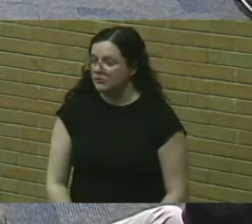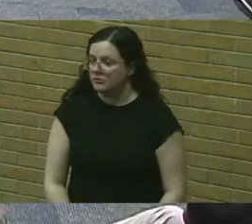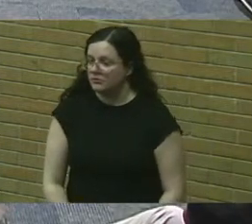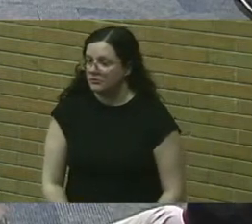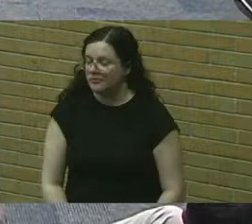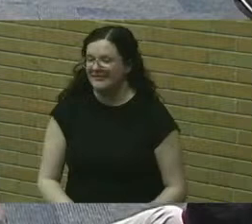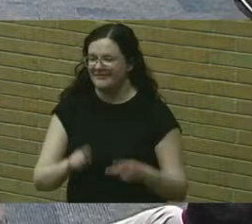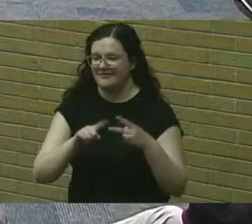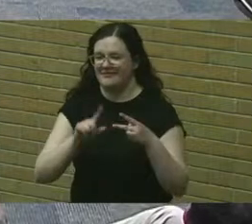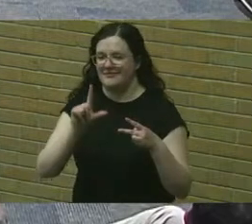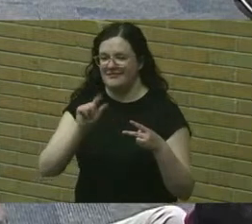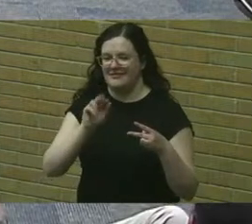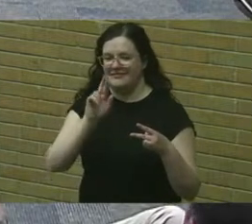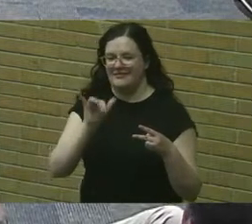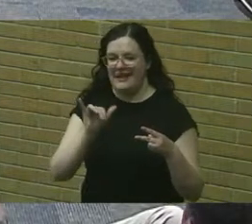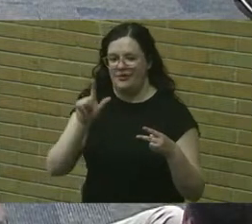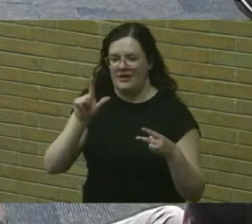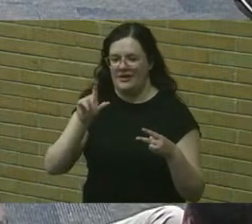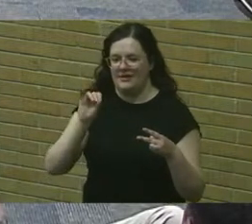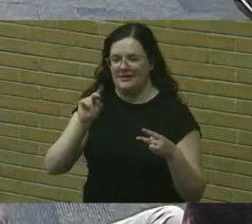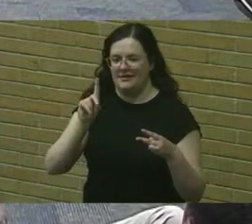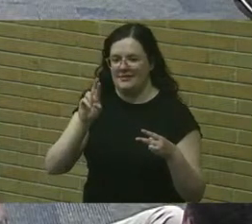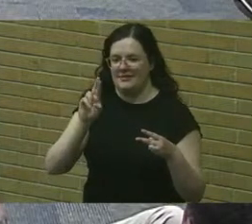Followed by Larry Underberg.